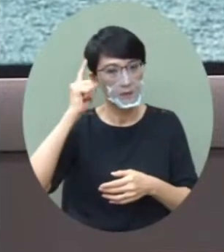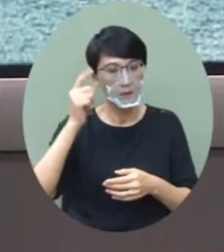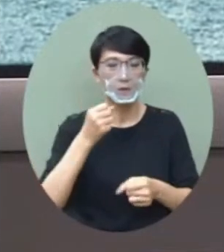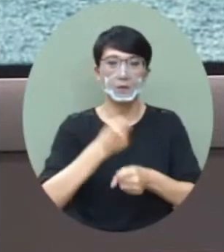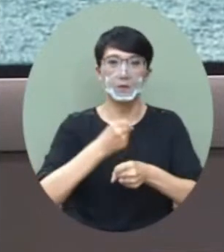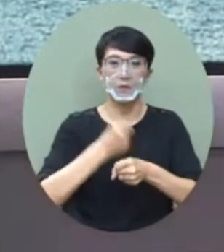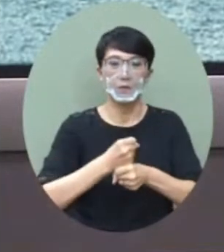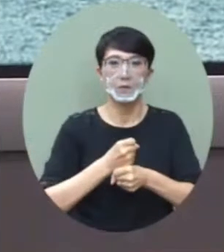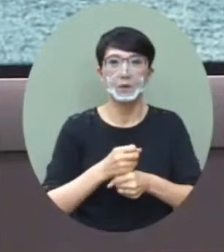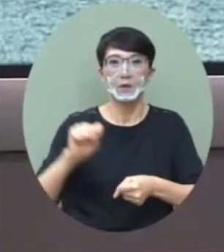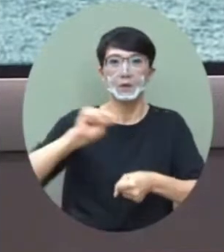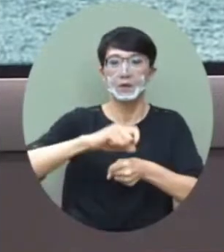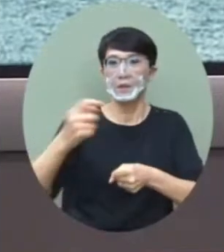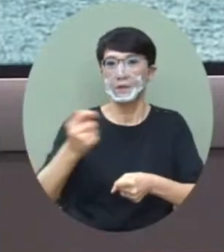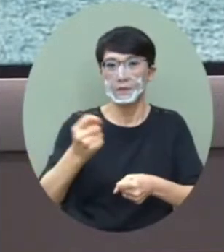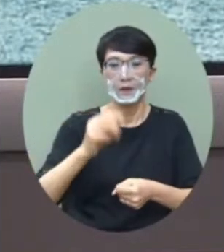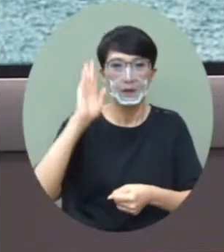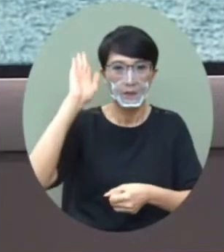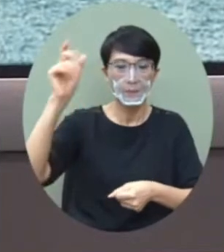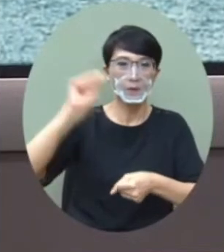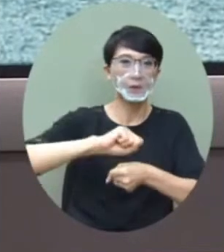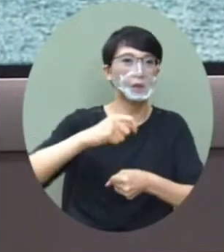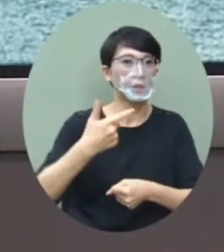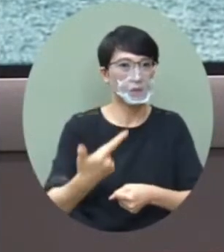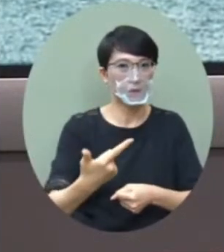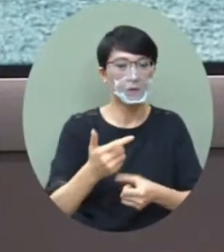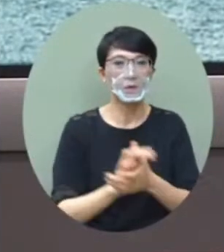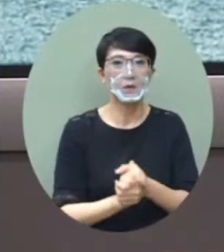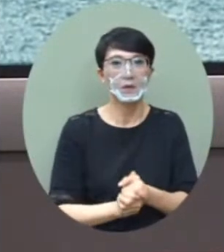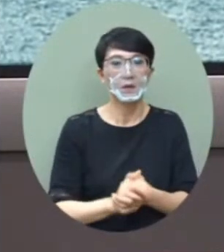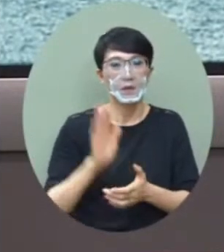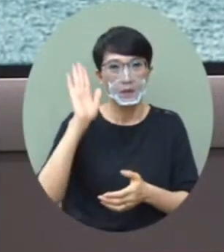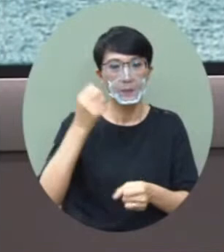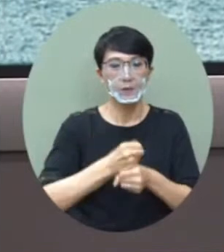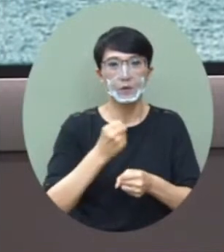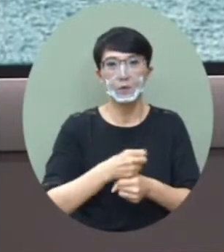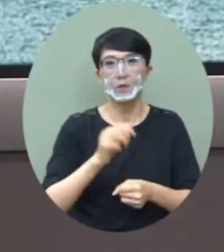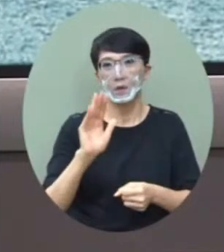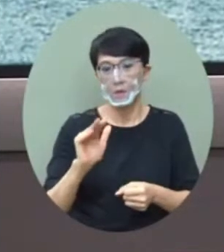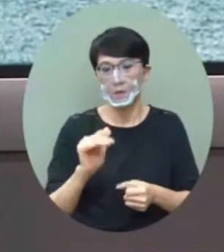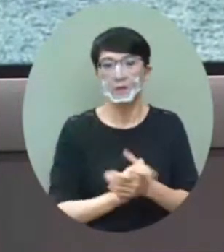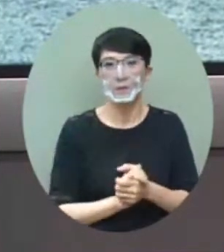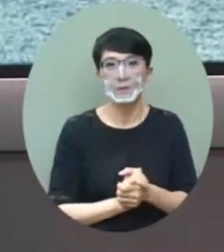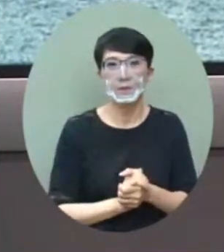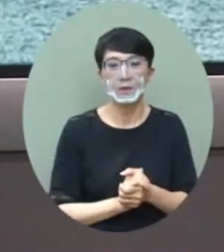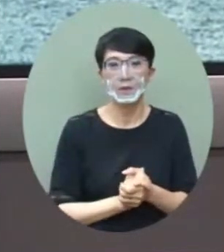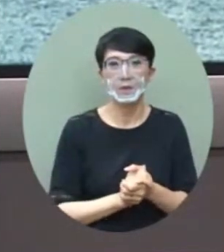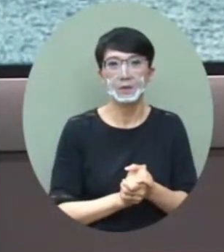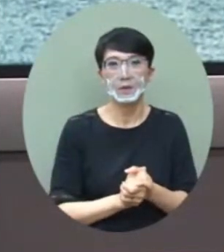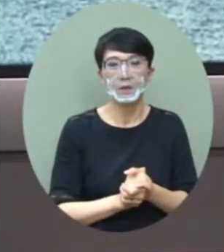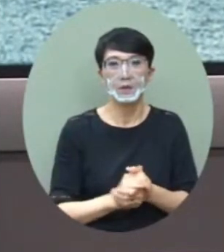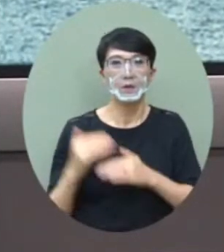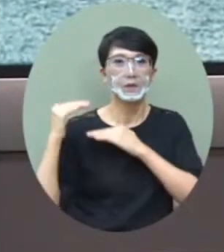and in terms of the waiting time for cremation, we are constantly speeding up the